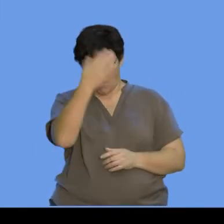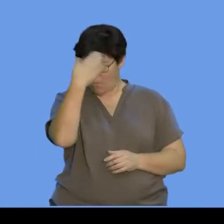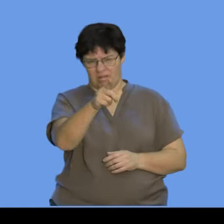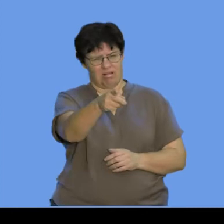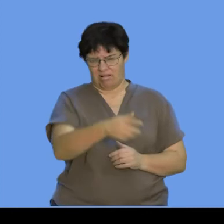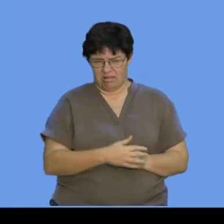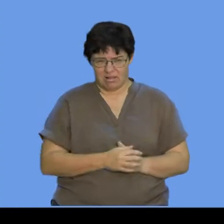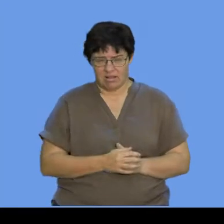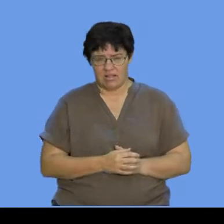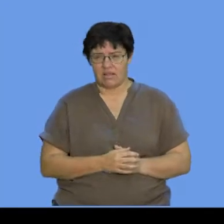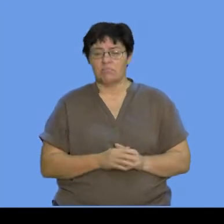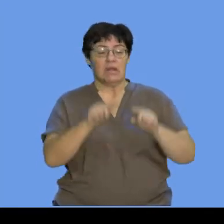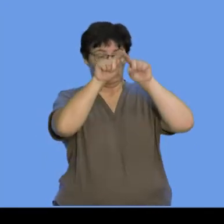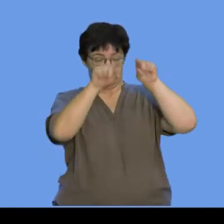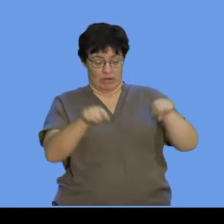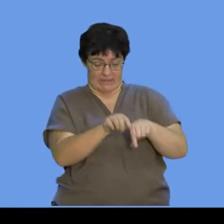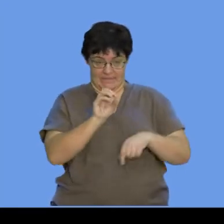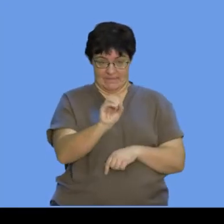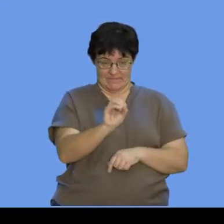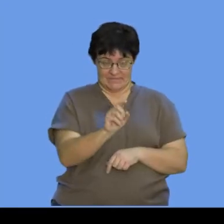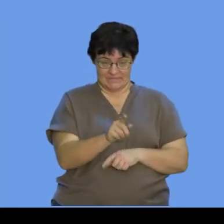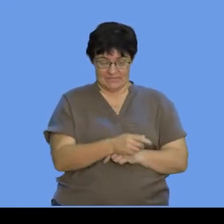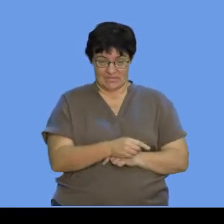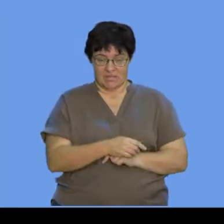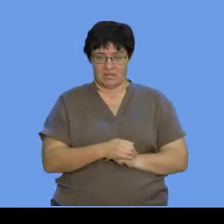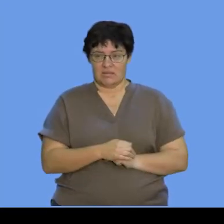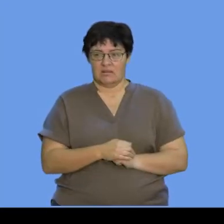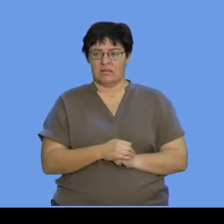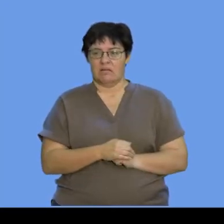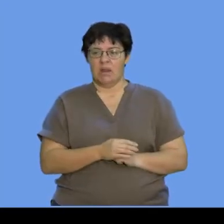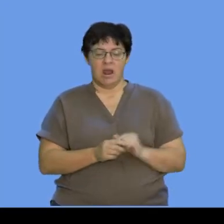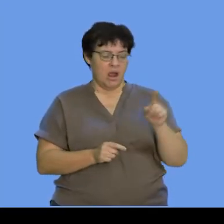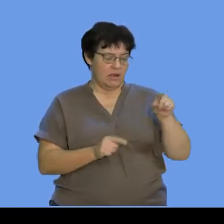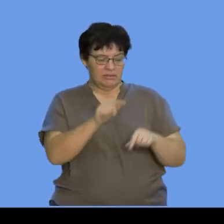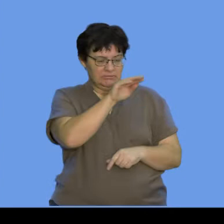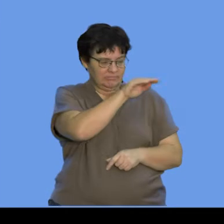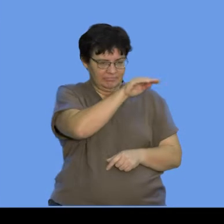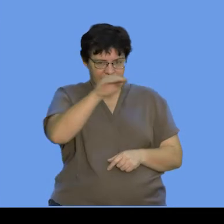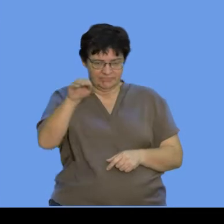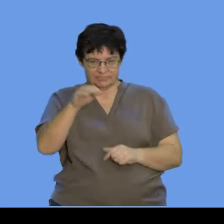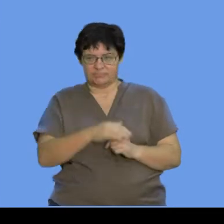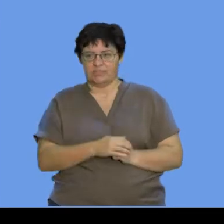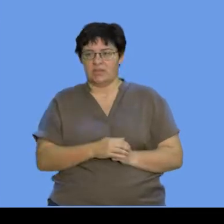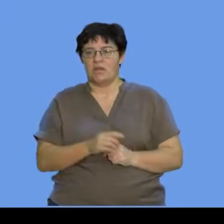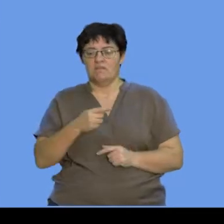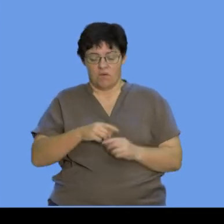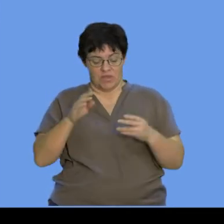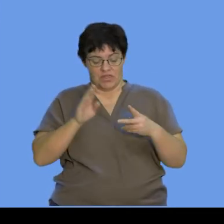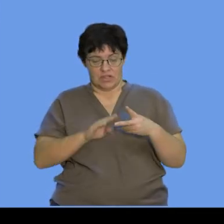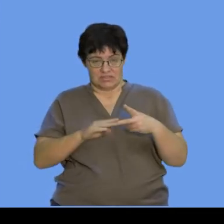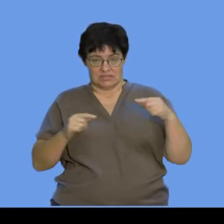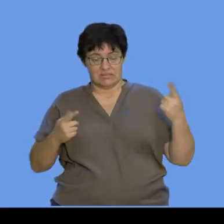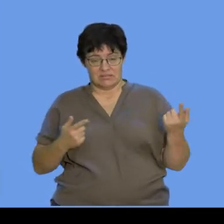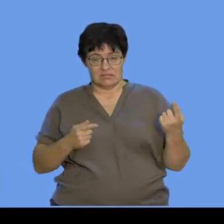familiar with this, right? So there's my triangle there. If I draw a line that is parallel